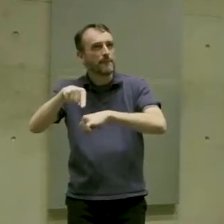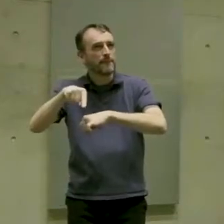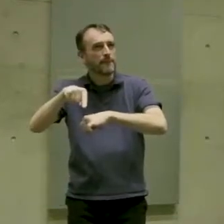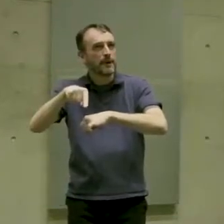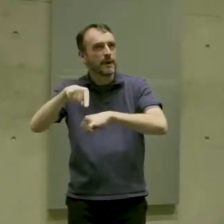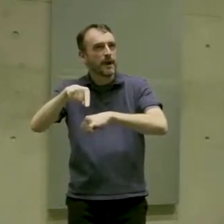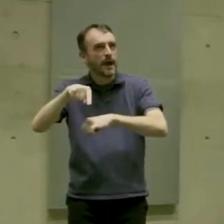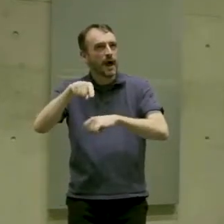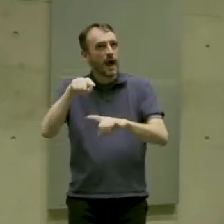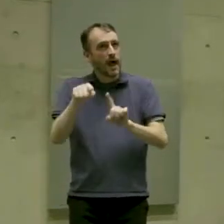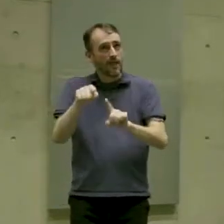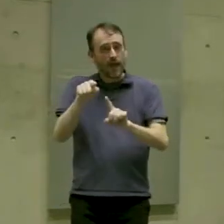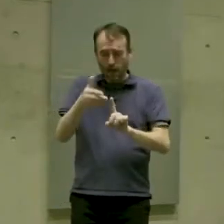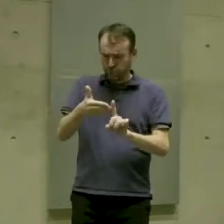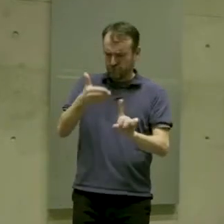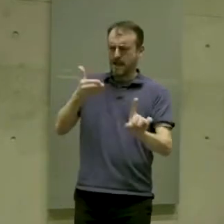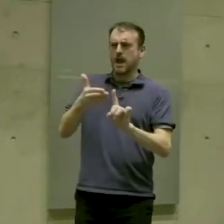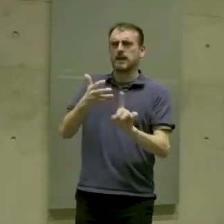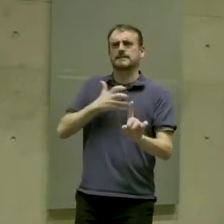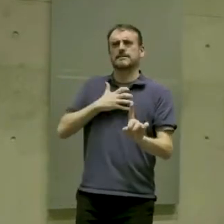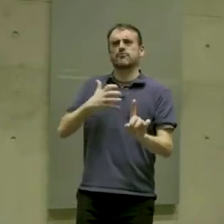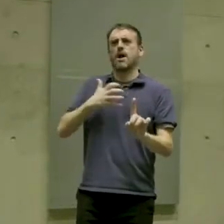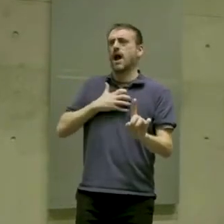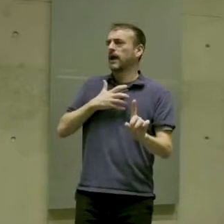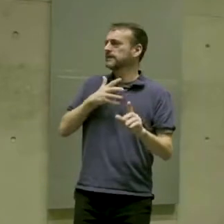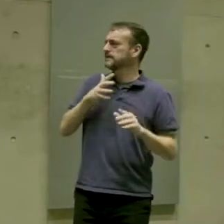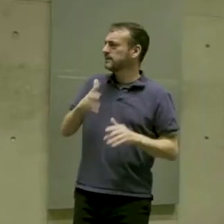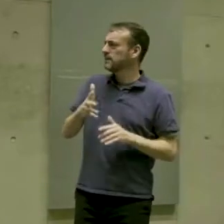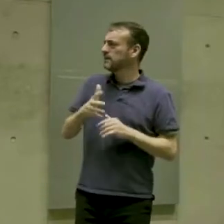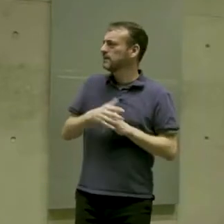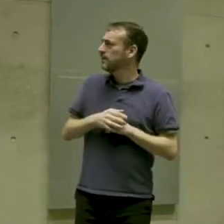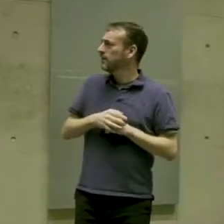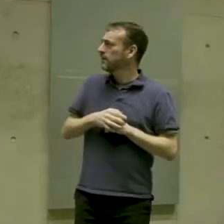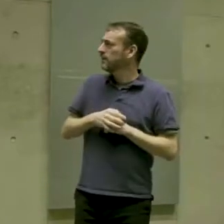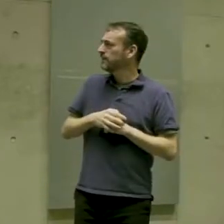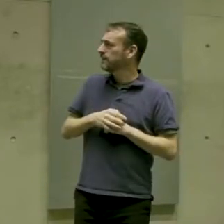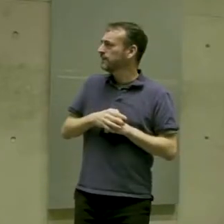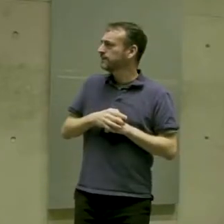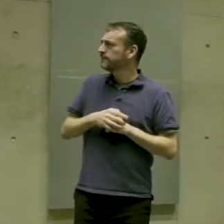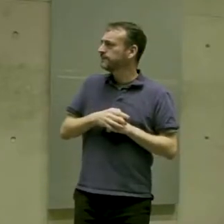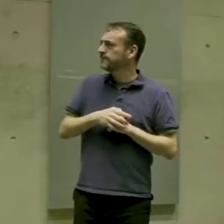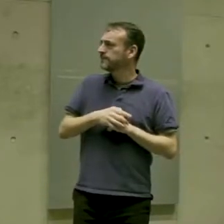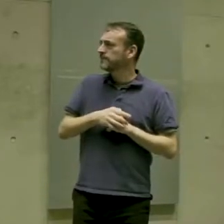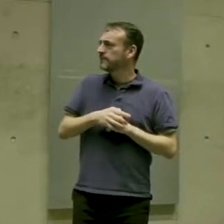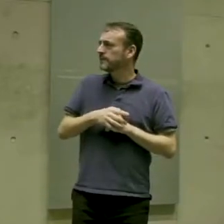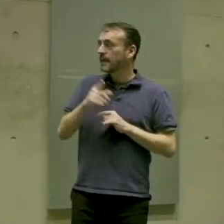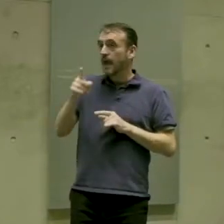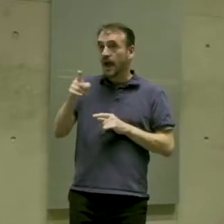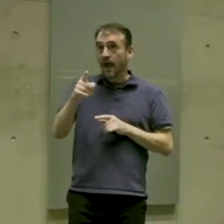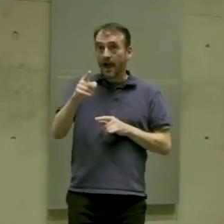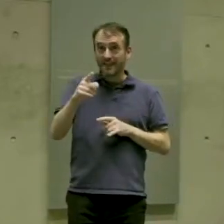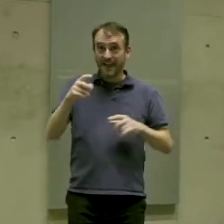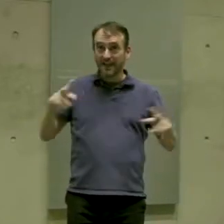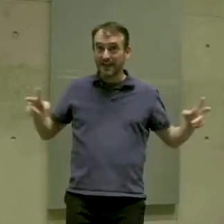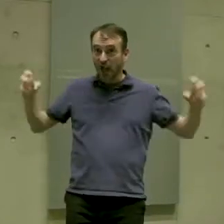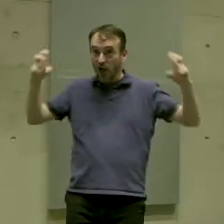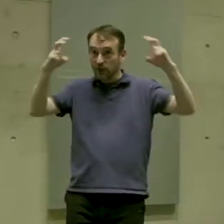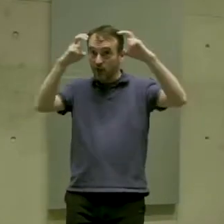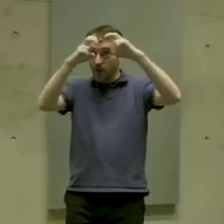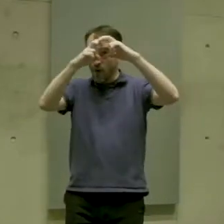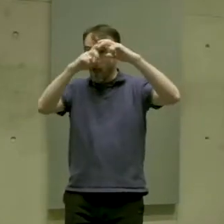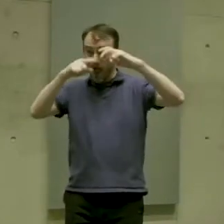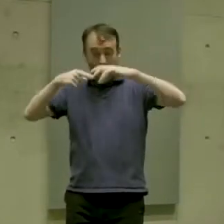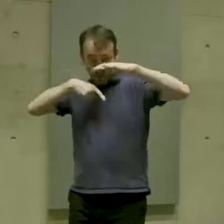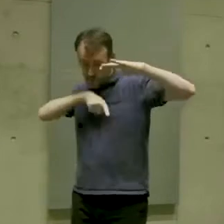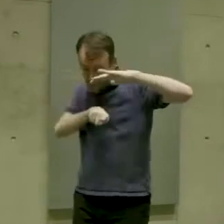with surprise and delight. I recognized it as I scrambled through the dungeons of the castle of Otranto, as